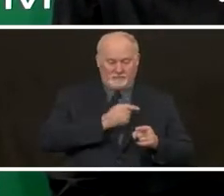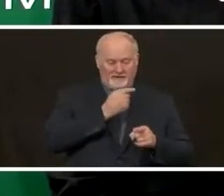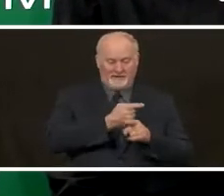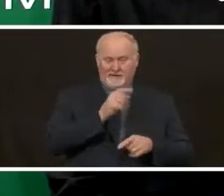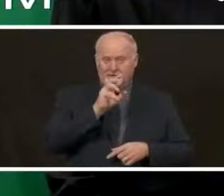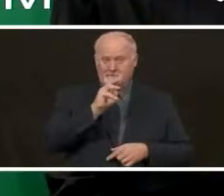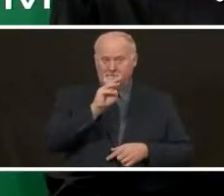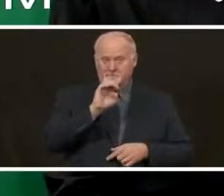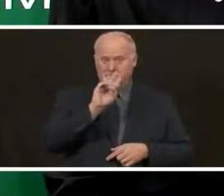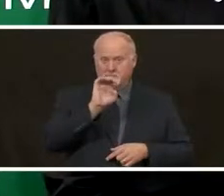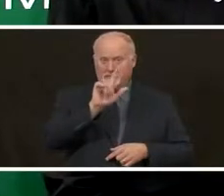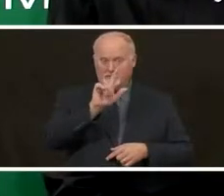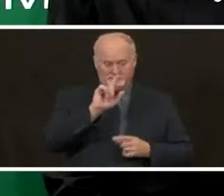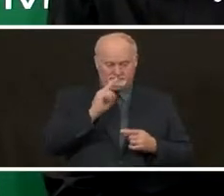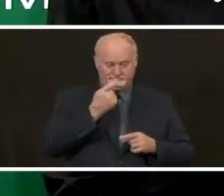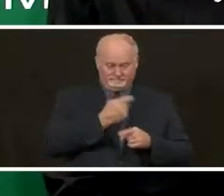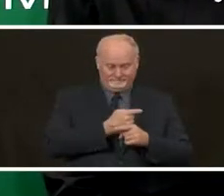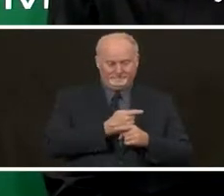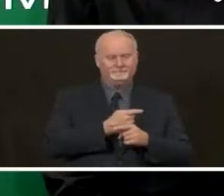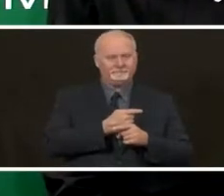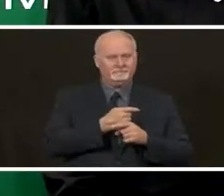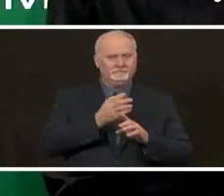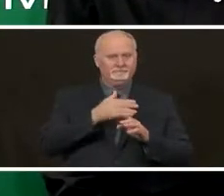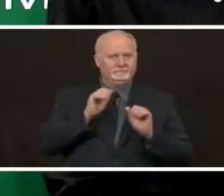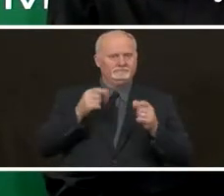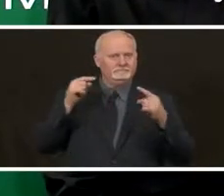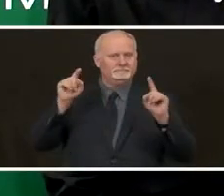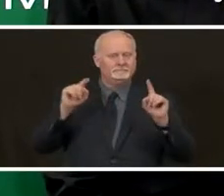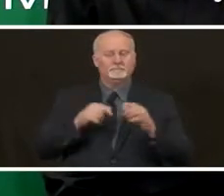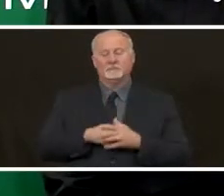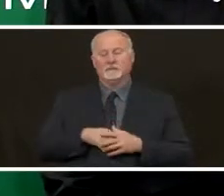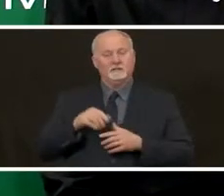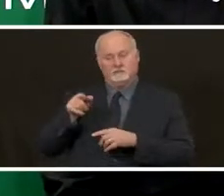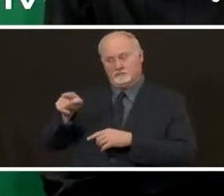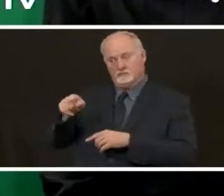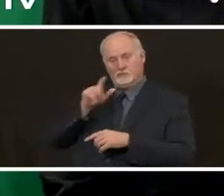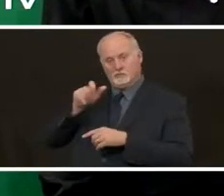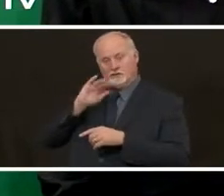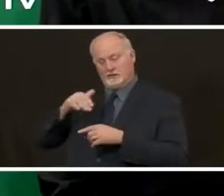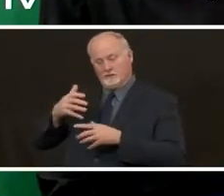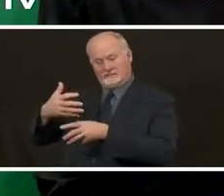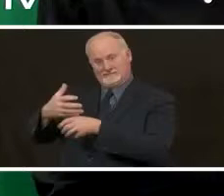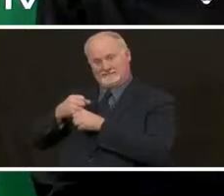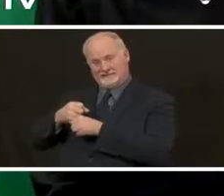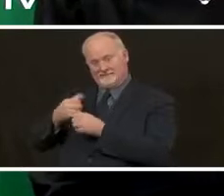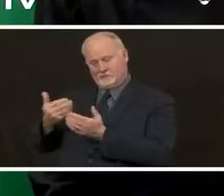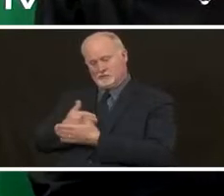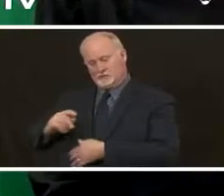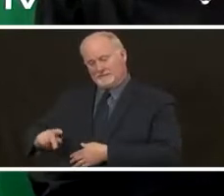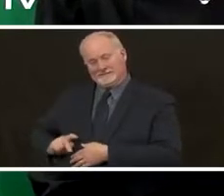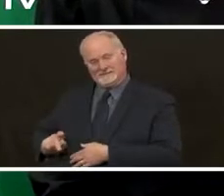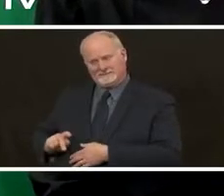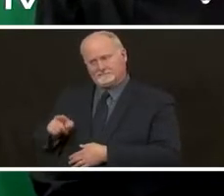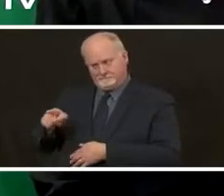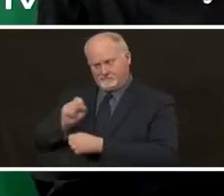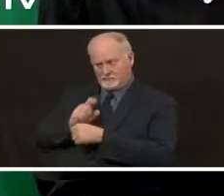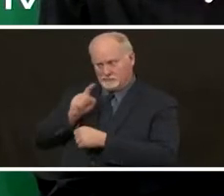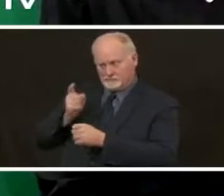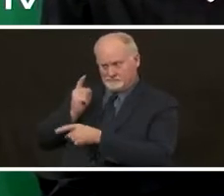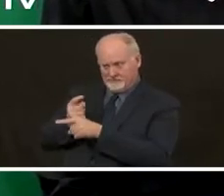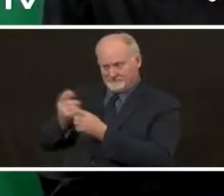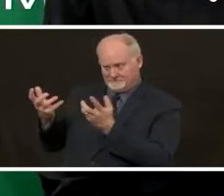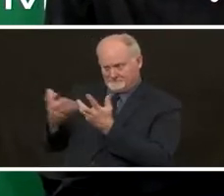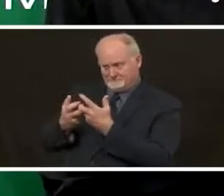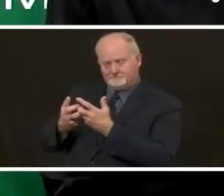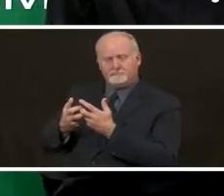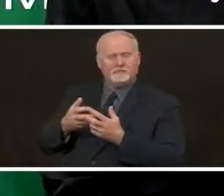happen. And then we need to make sure we have the recipients who are the right ones to get the organs. And if we were to progress through that process, then